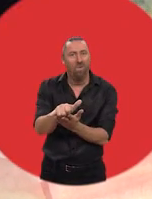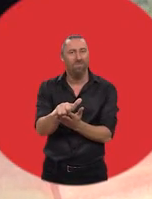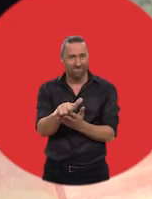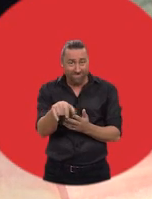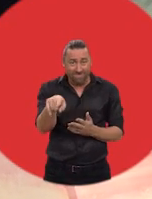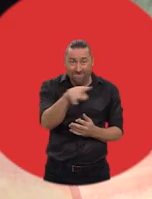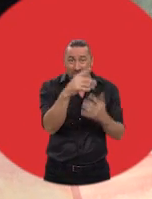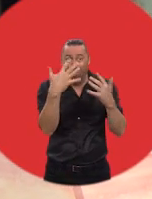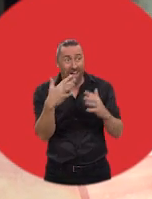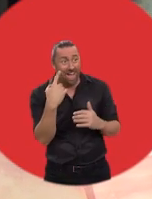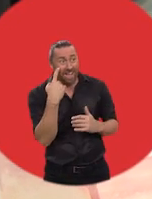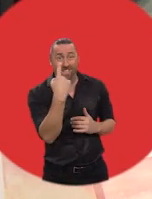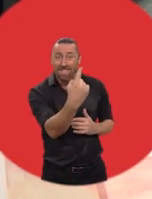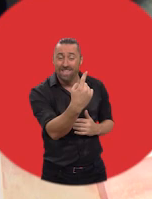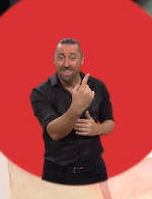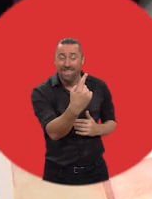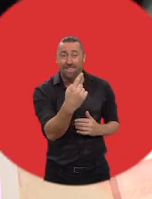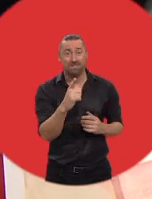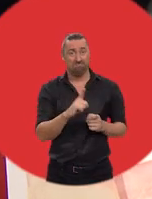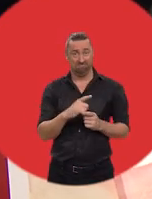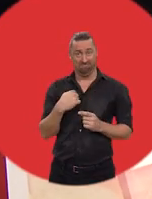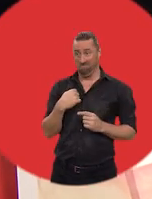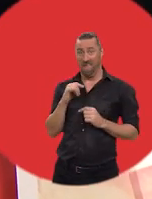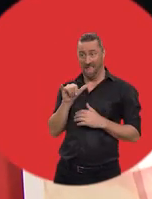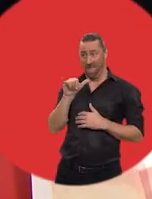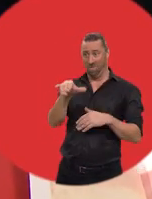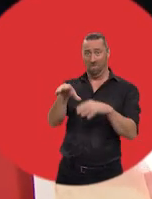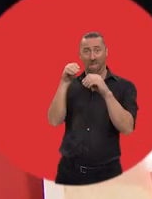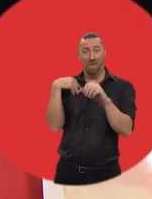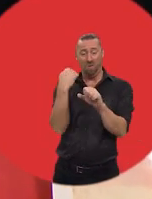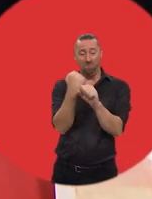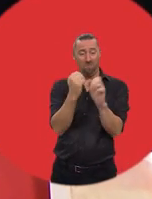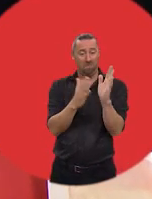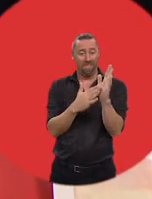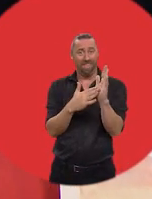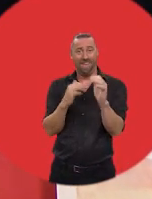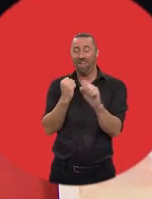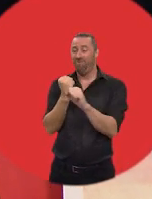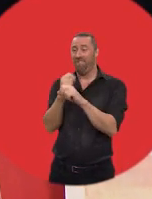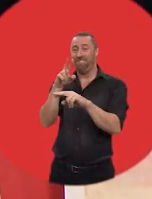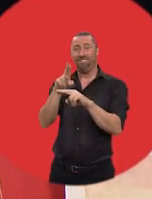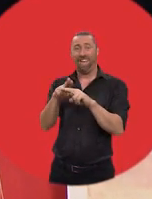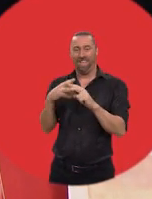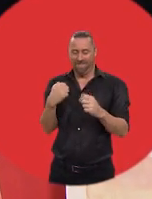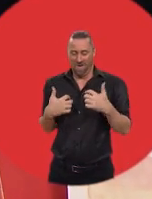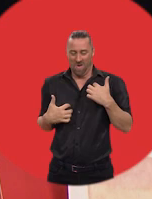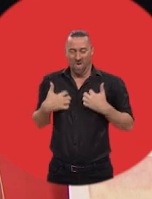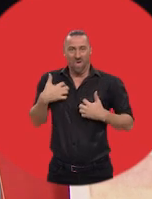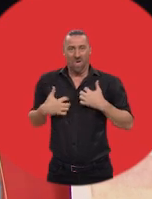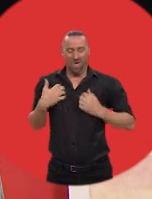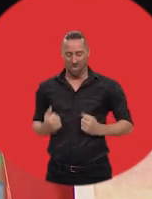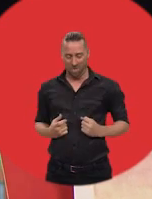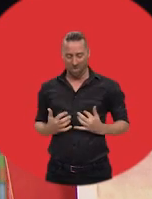the airport. I can make a connection. When I go to the airport to pick up my grandparents, I can